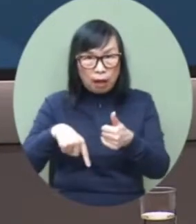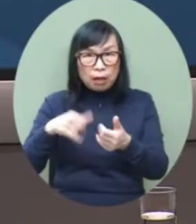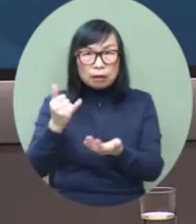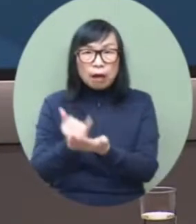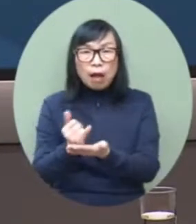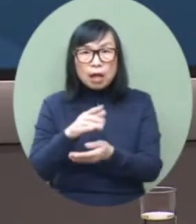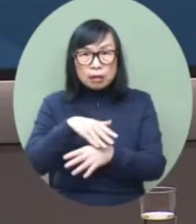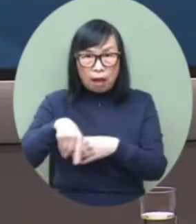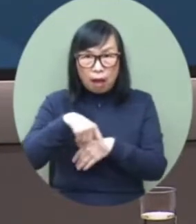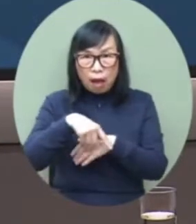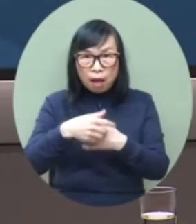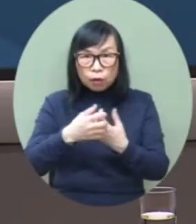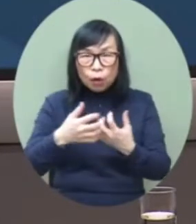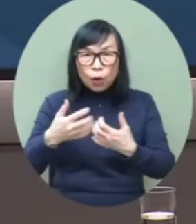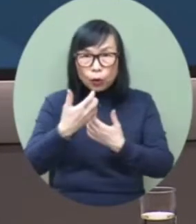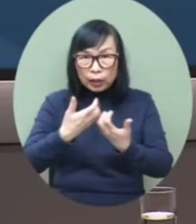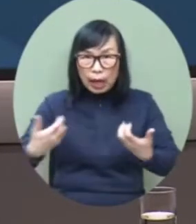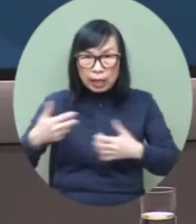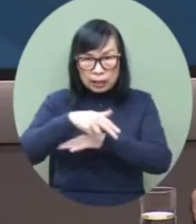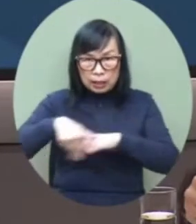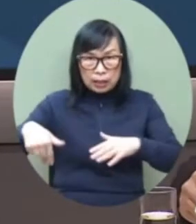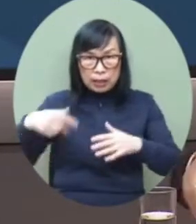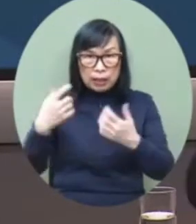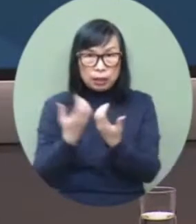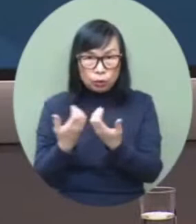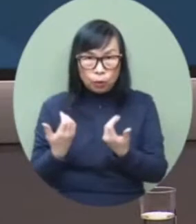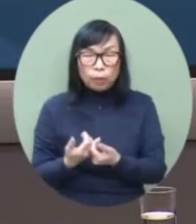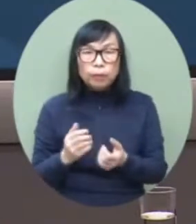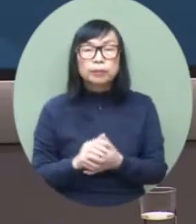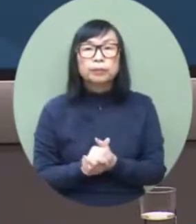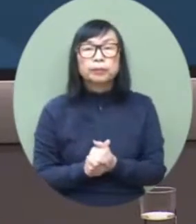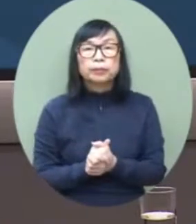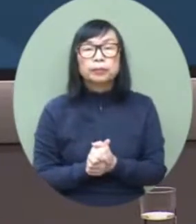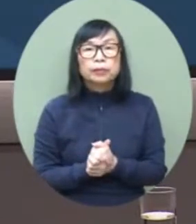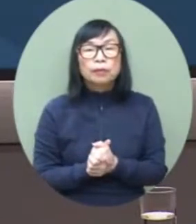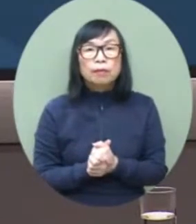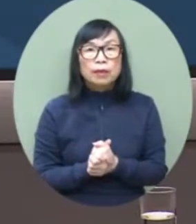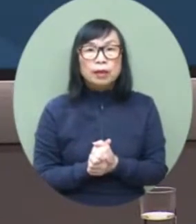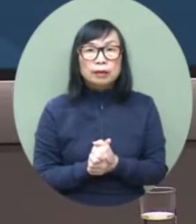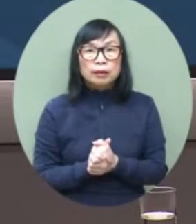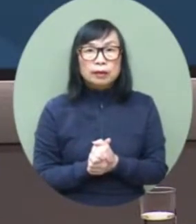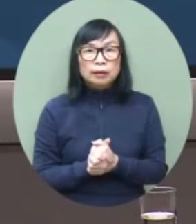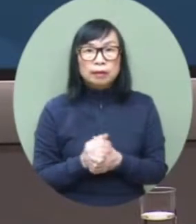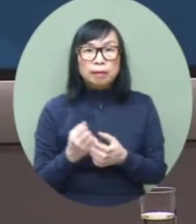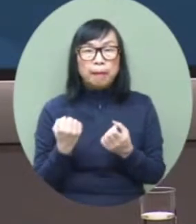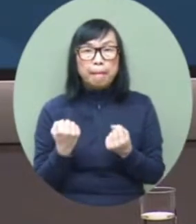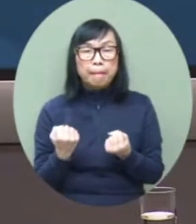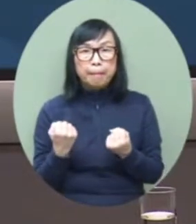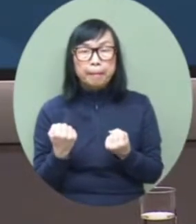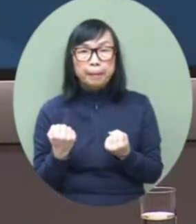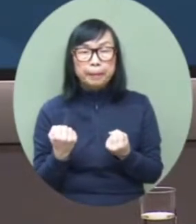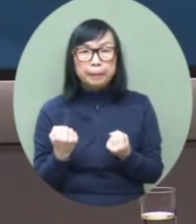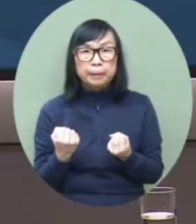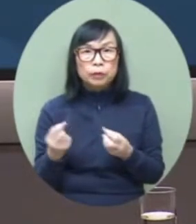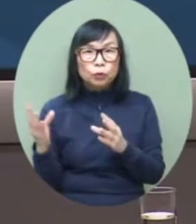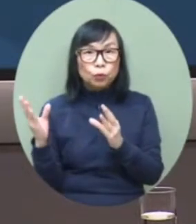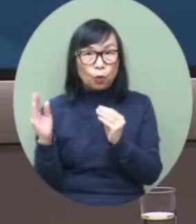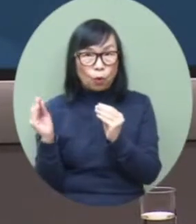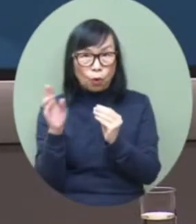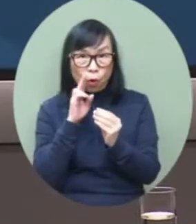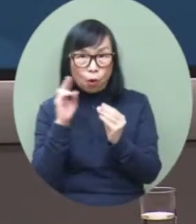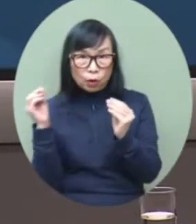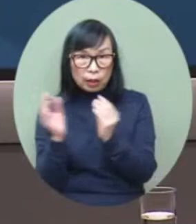of risk-based approach, adjust the number of days people spend at the CIFs.